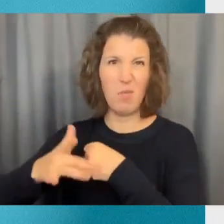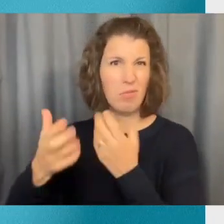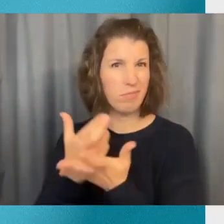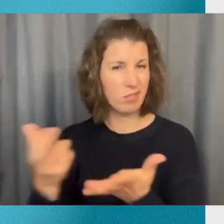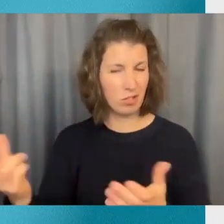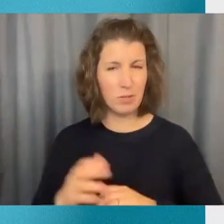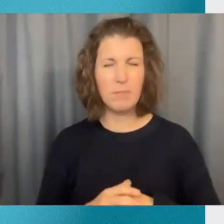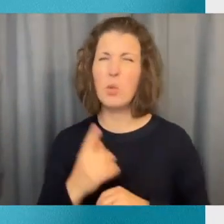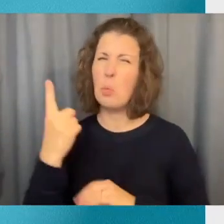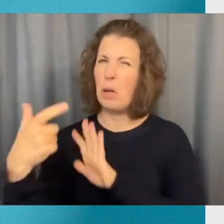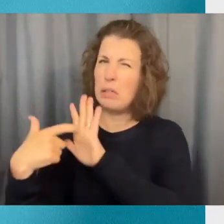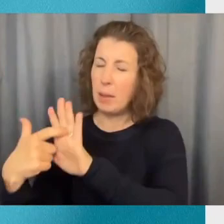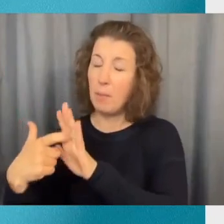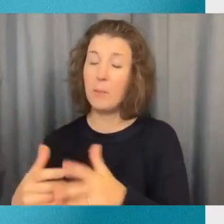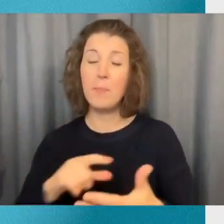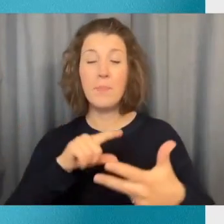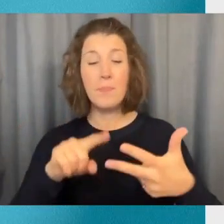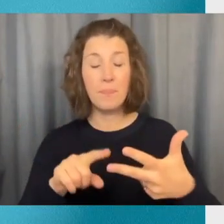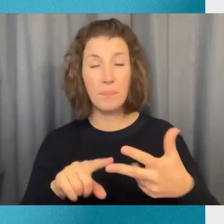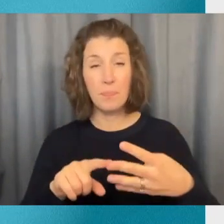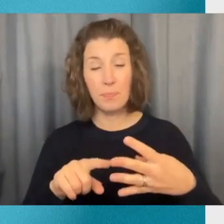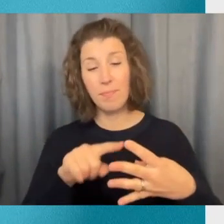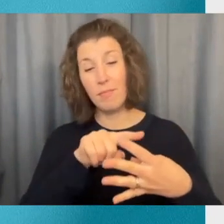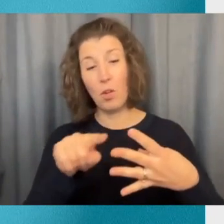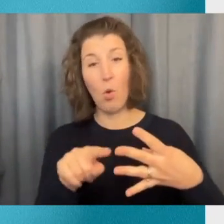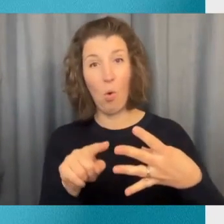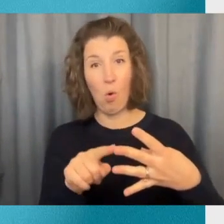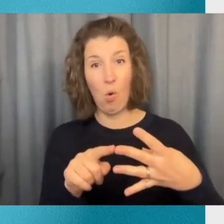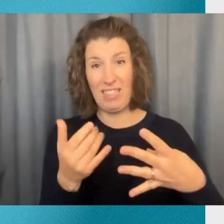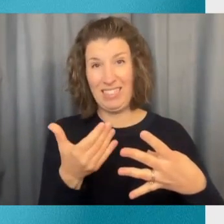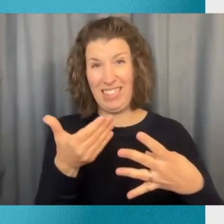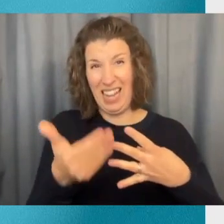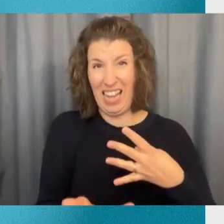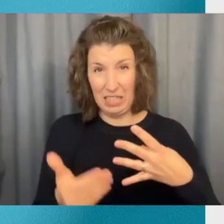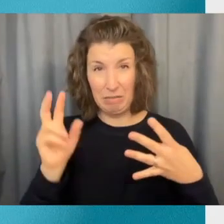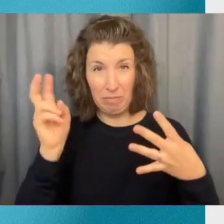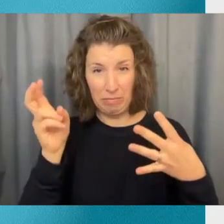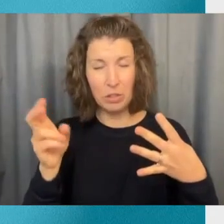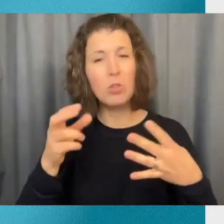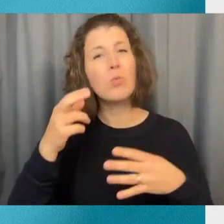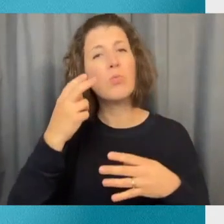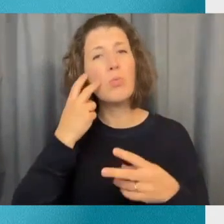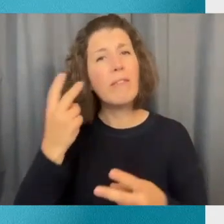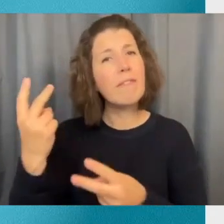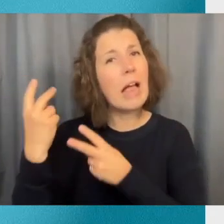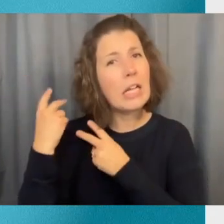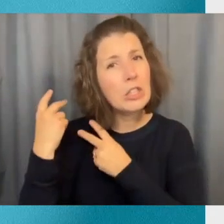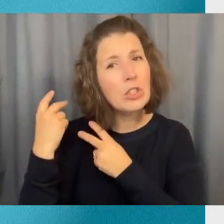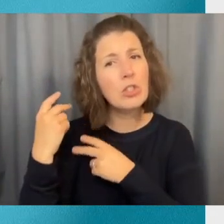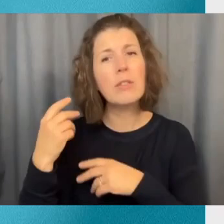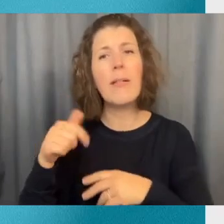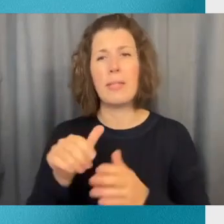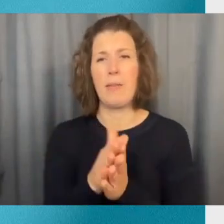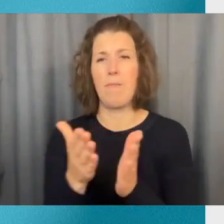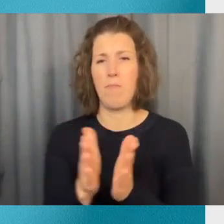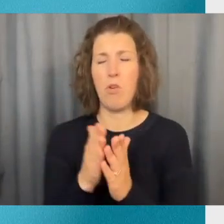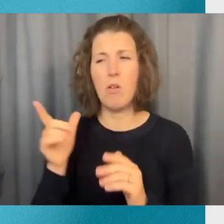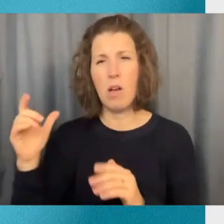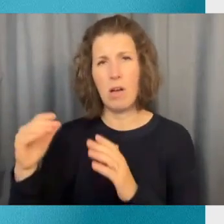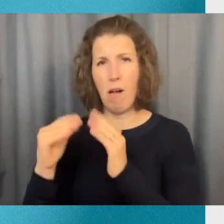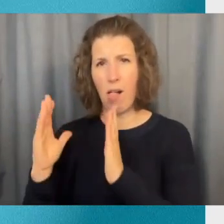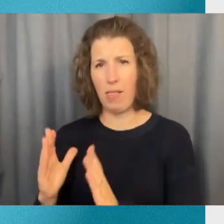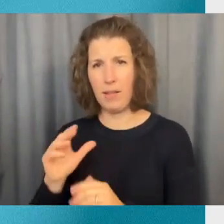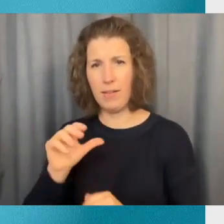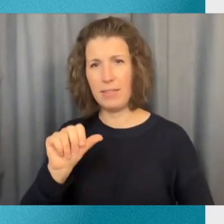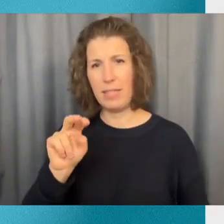next area that comics are being used in healthcare I want to talk about is reflection. So This is a book by a colleague of mine named Andrea